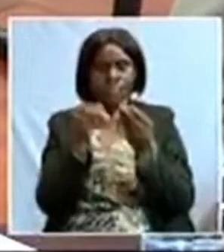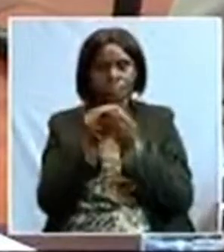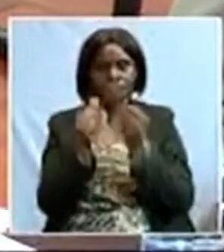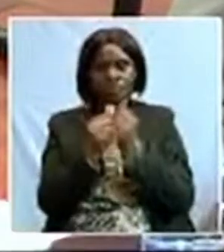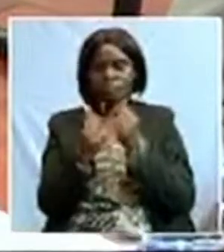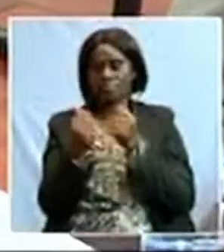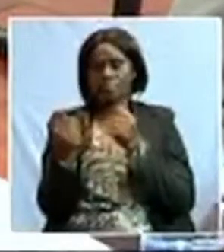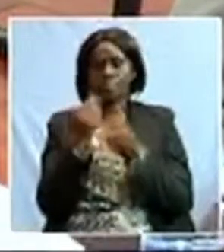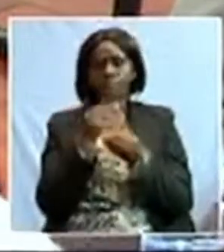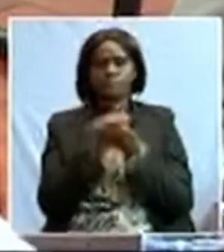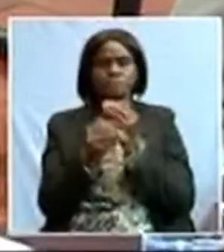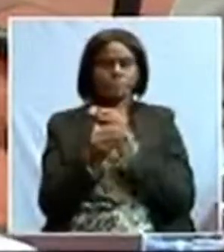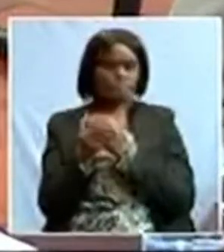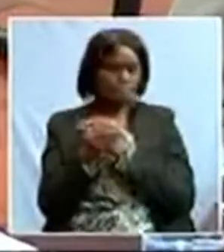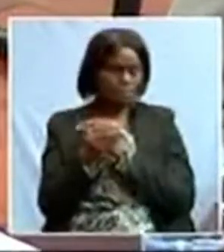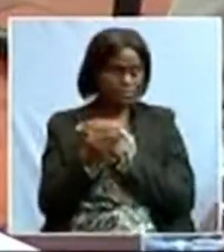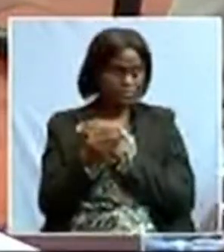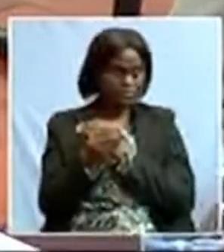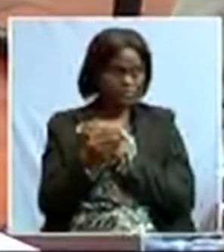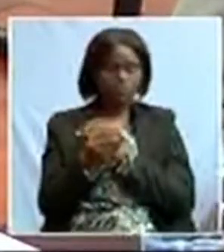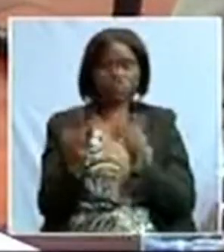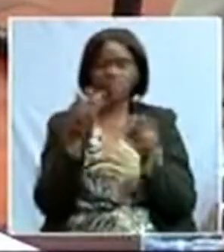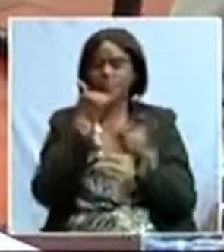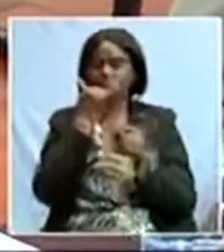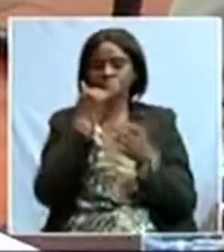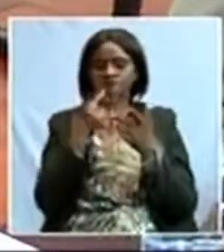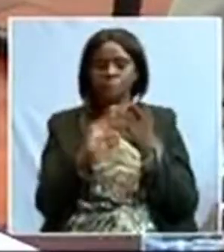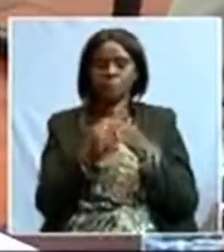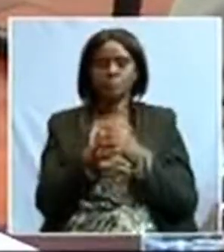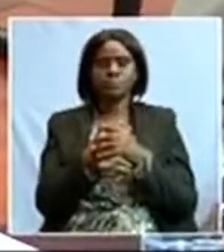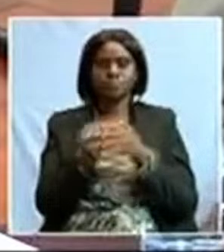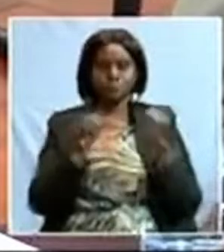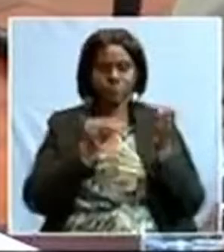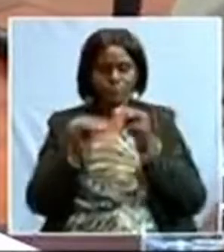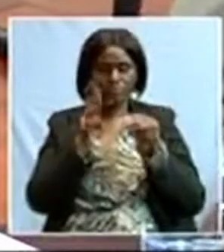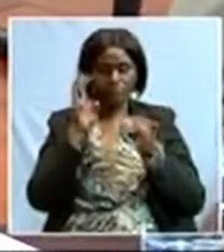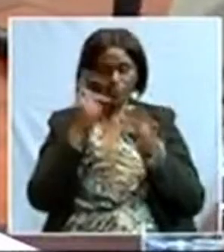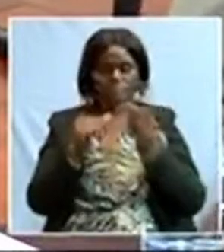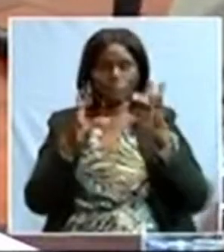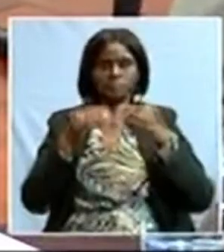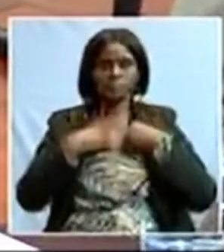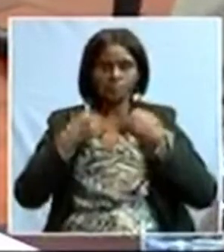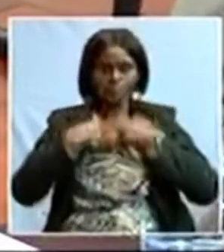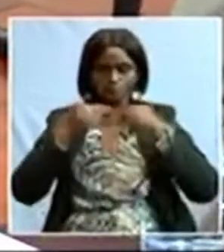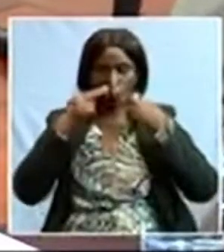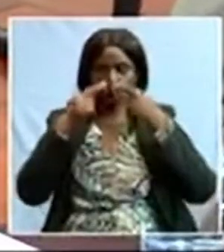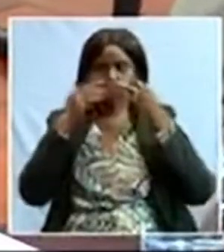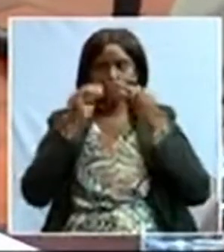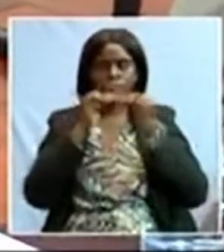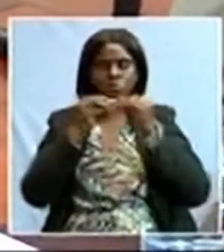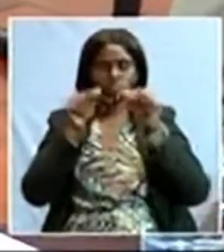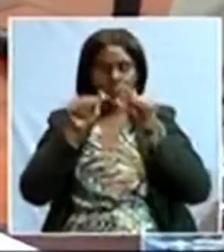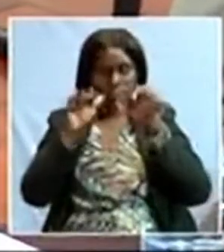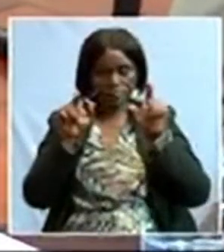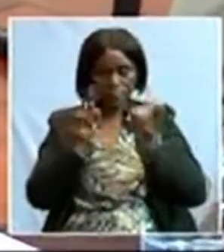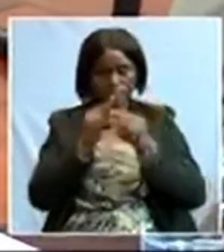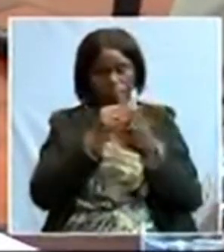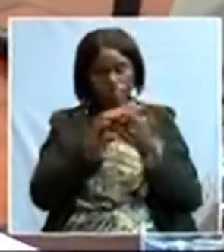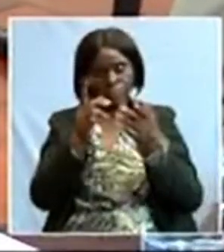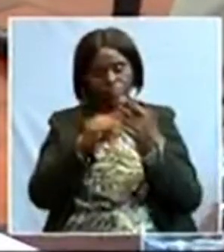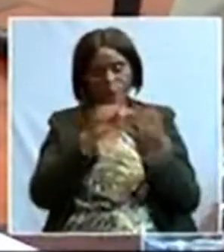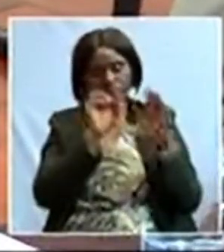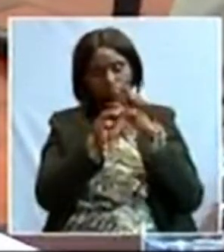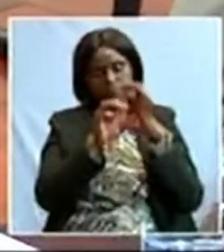other obligations. Cause of the query. Management acknowledges the findings of the auditor on failure to